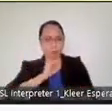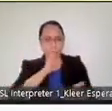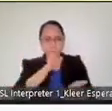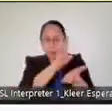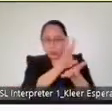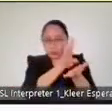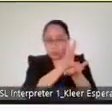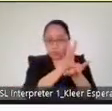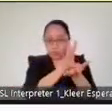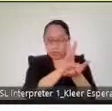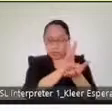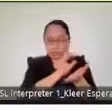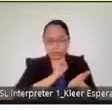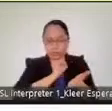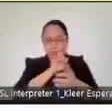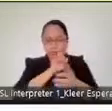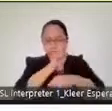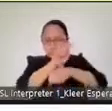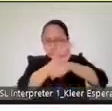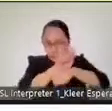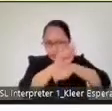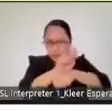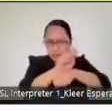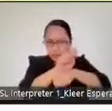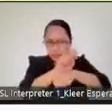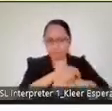ada anda gitiap apong tayo iti